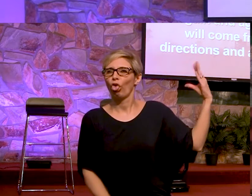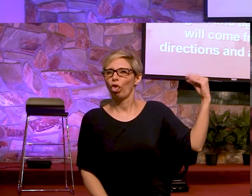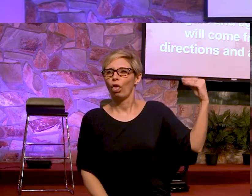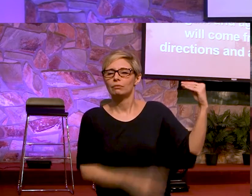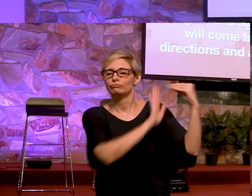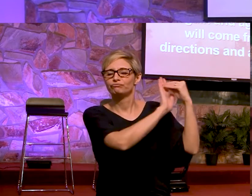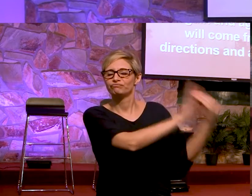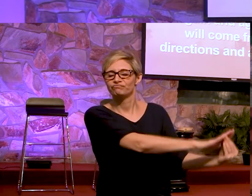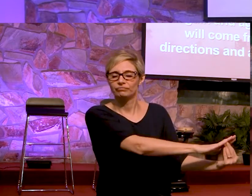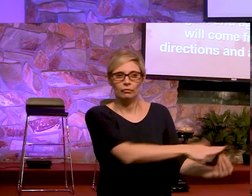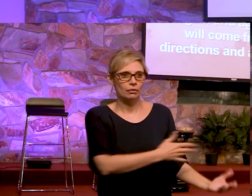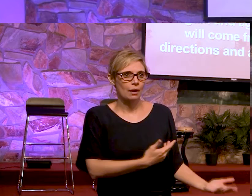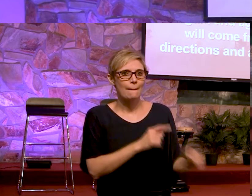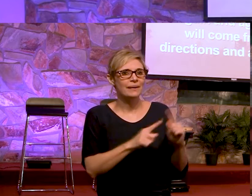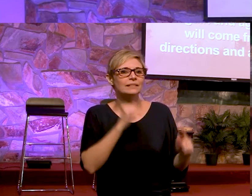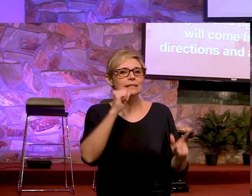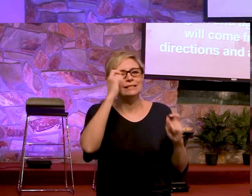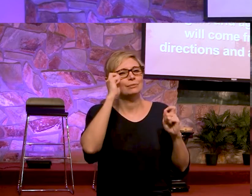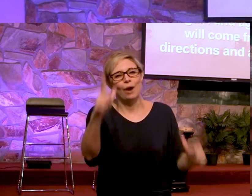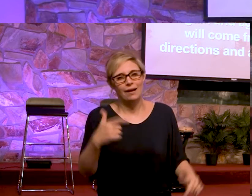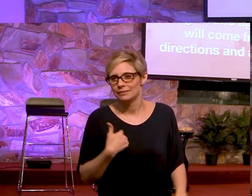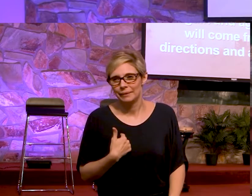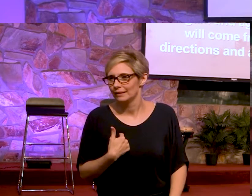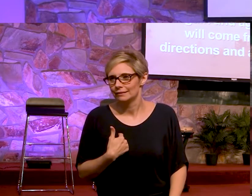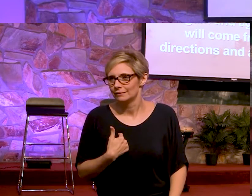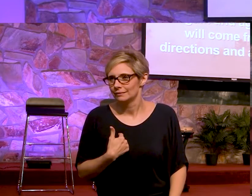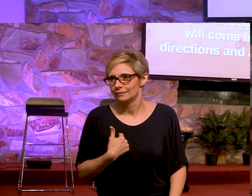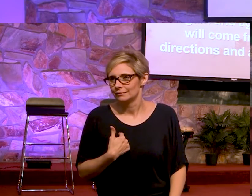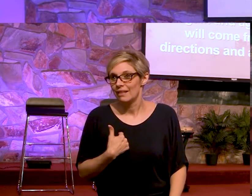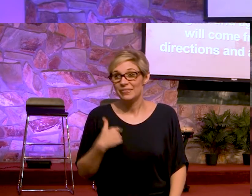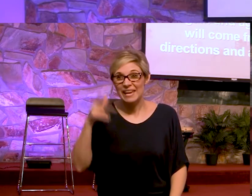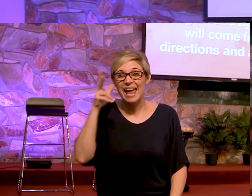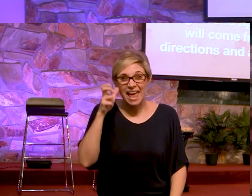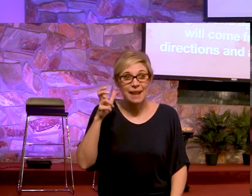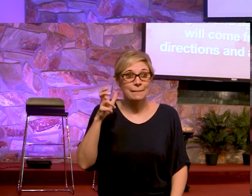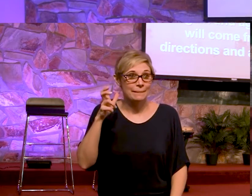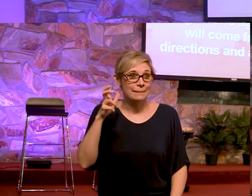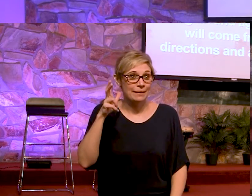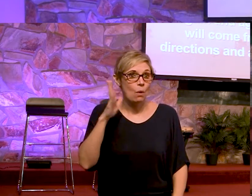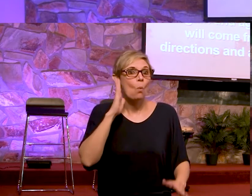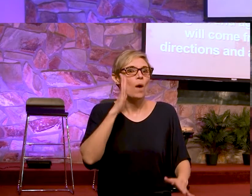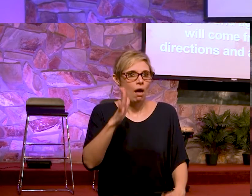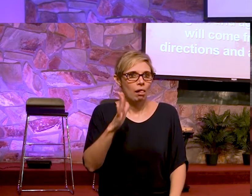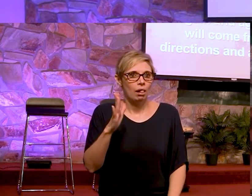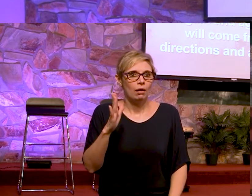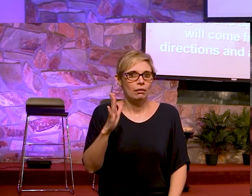That, to me, doesn't surprise me. And it doesn't alarm me.